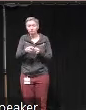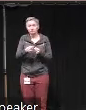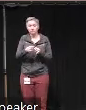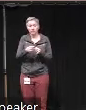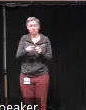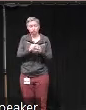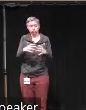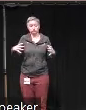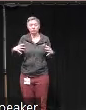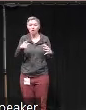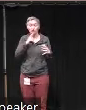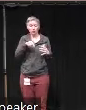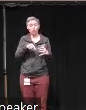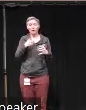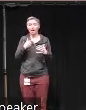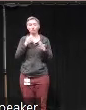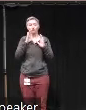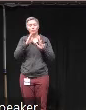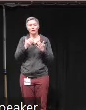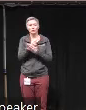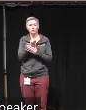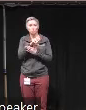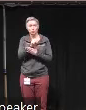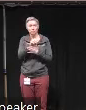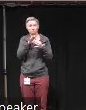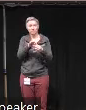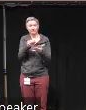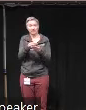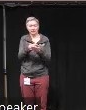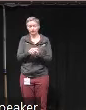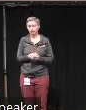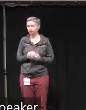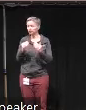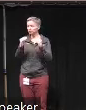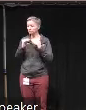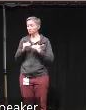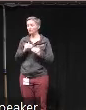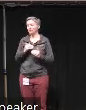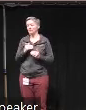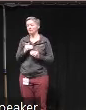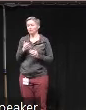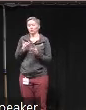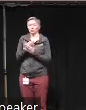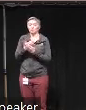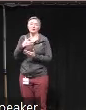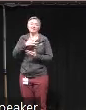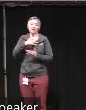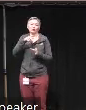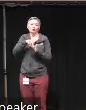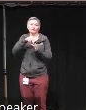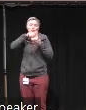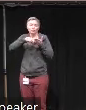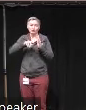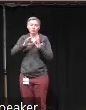news related to new funding. And then there is an emerging area of a cardiovascular psychiatry research group that are